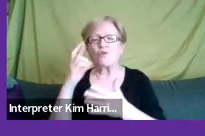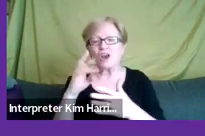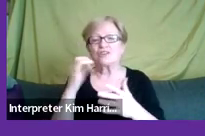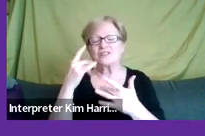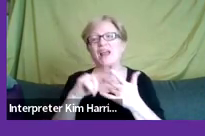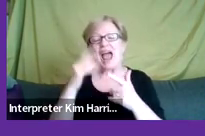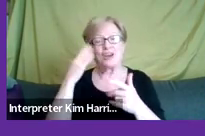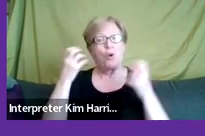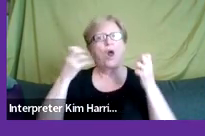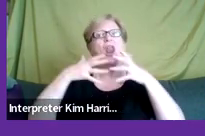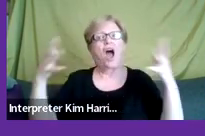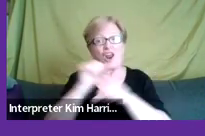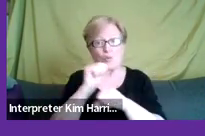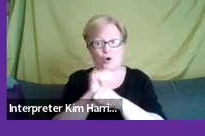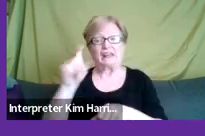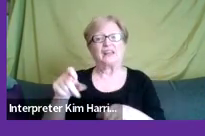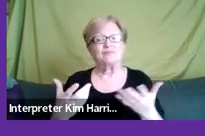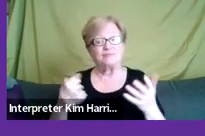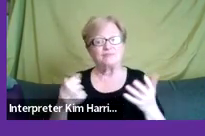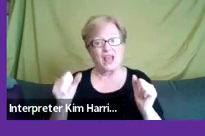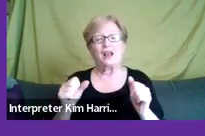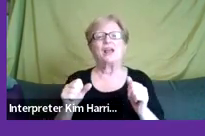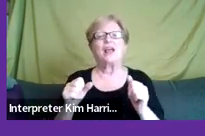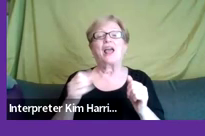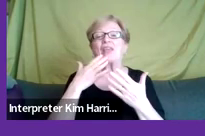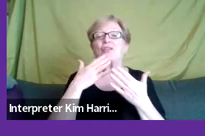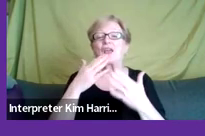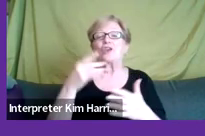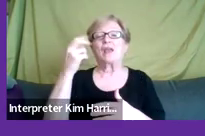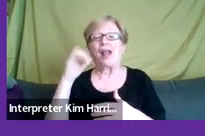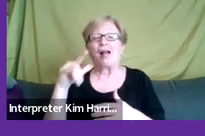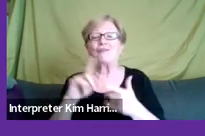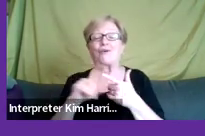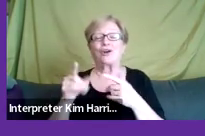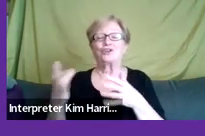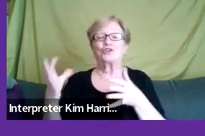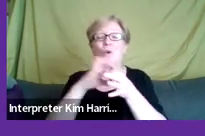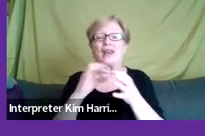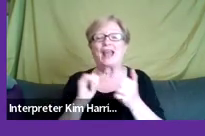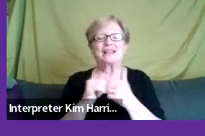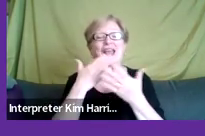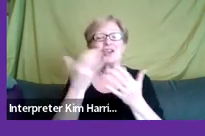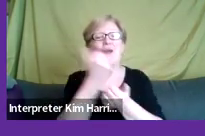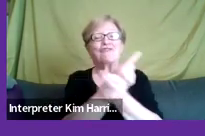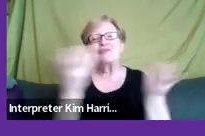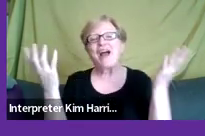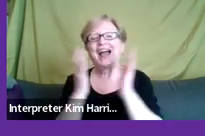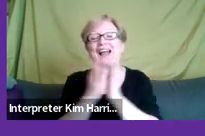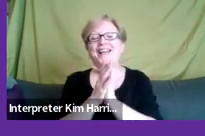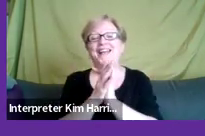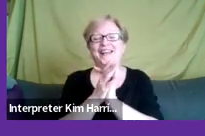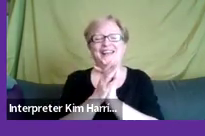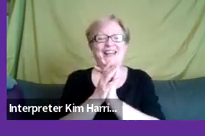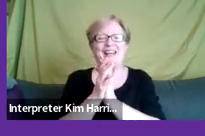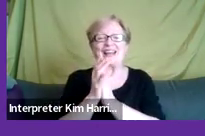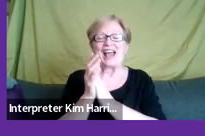lot of work to do. And Gail said, thank you. Thank you, Gail, for joining us. Thank you, everyone. Rashira also said,